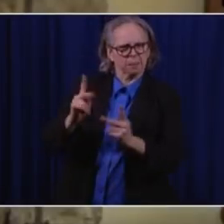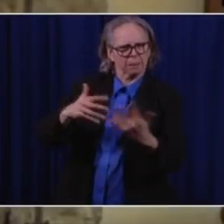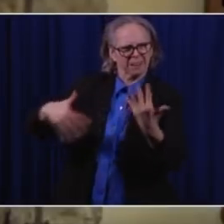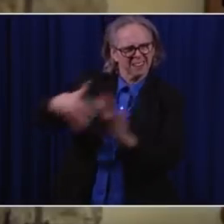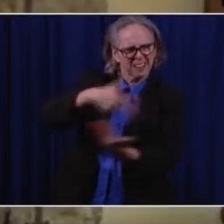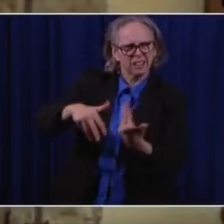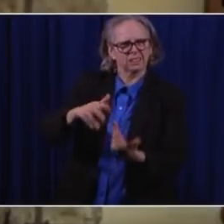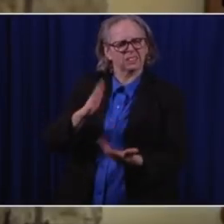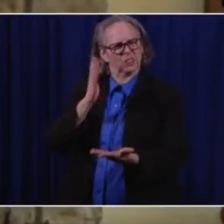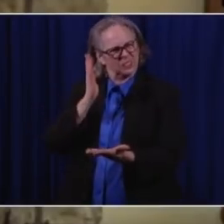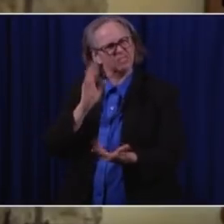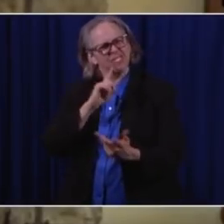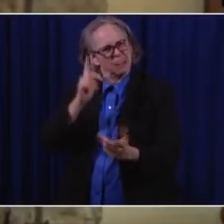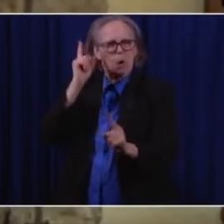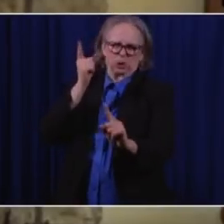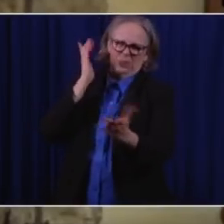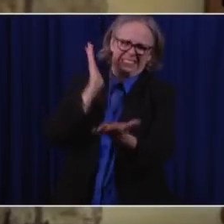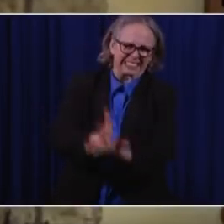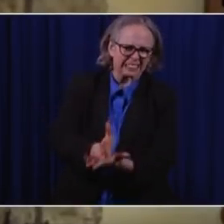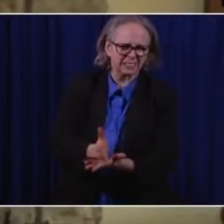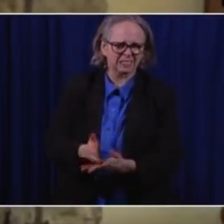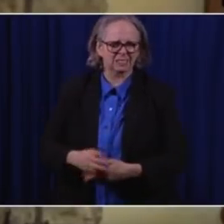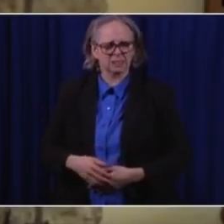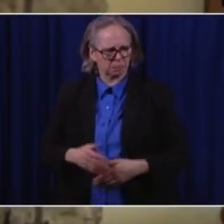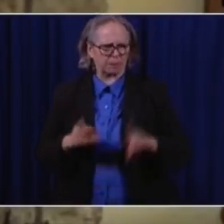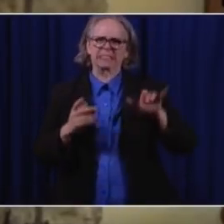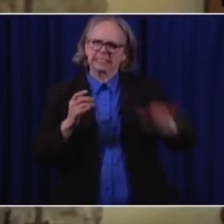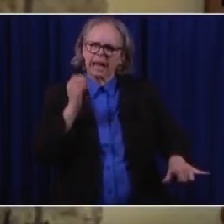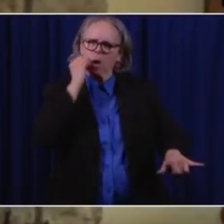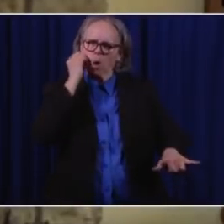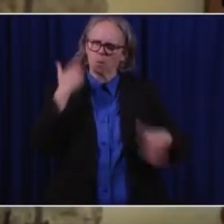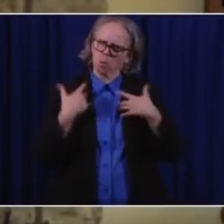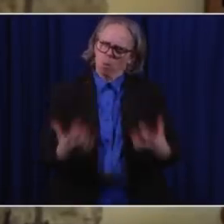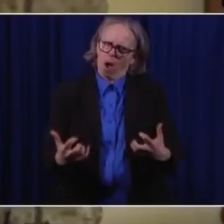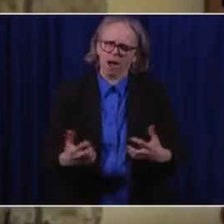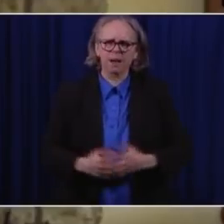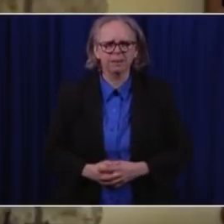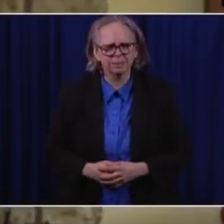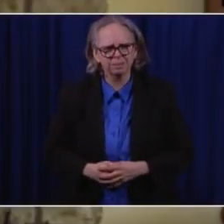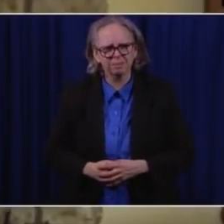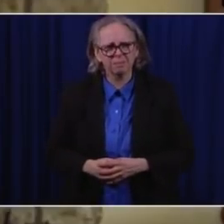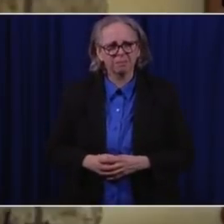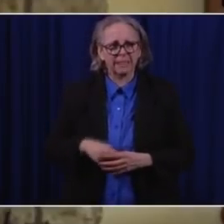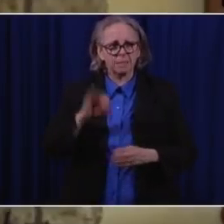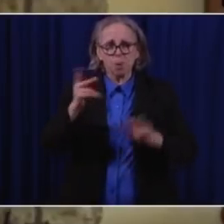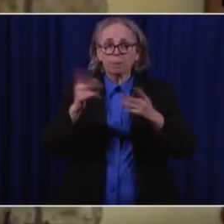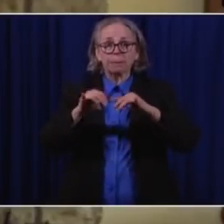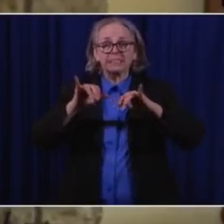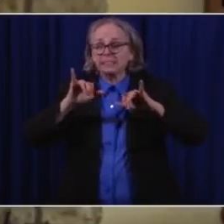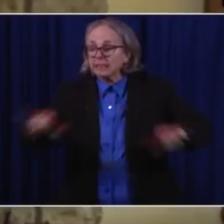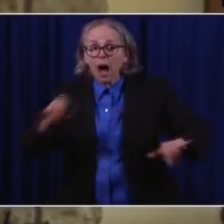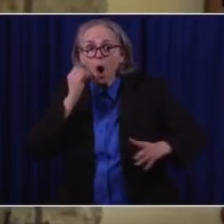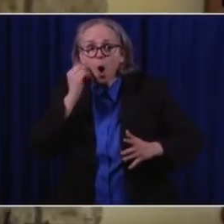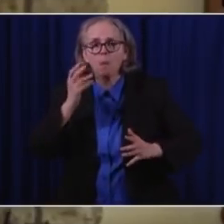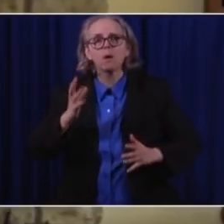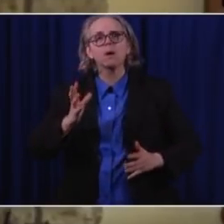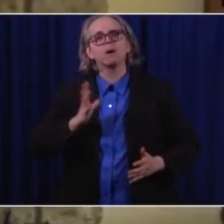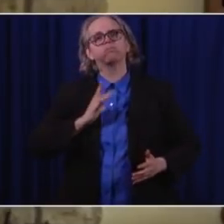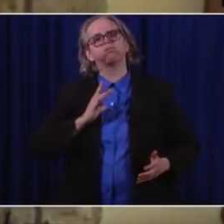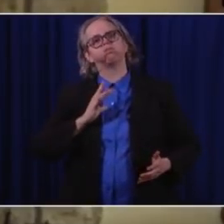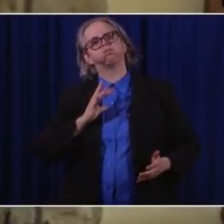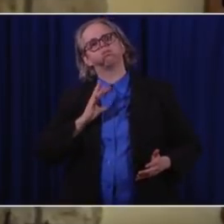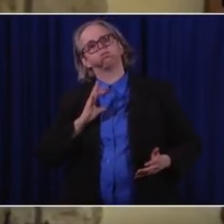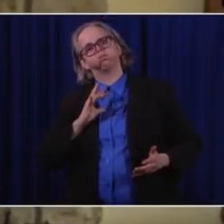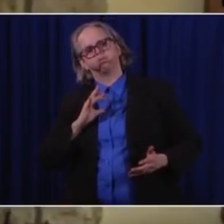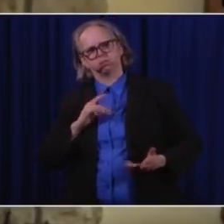home. And, if we can significantly increase that number, we will be successful. Number of people who pull